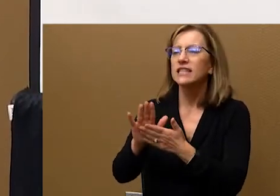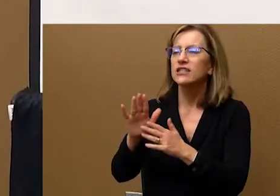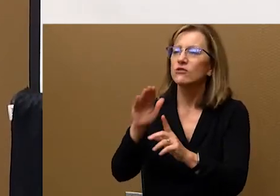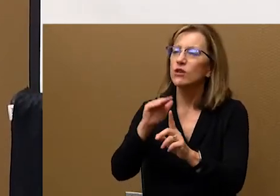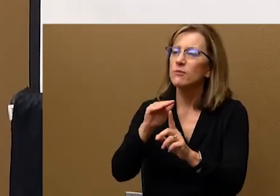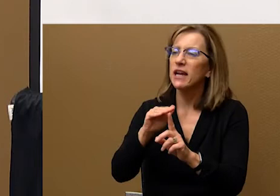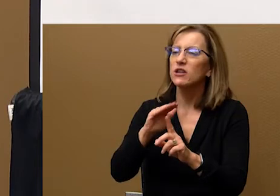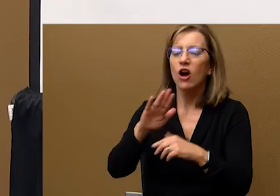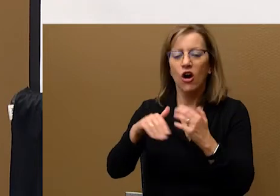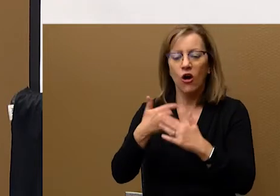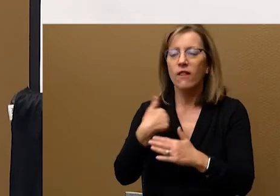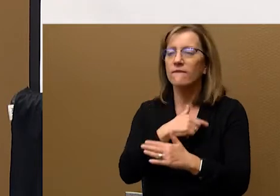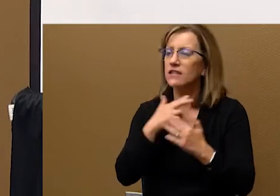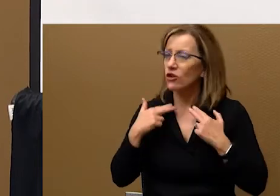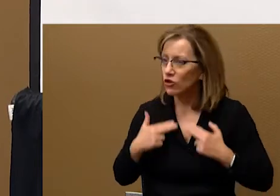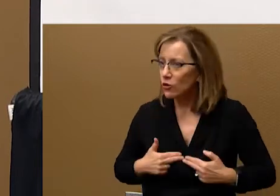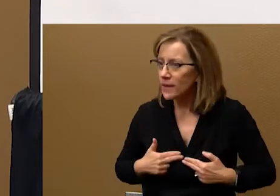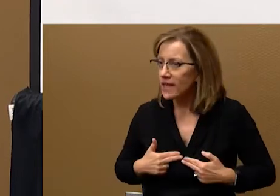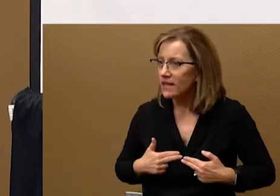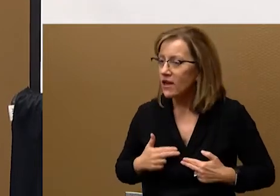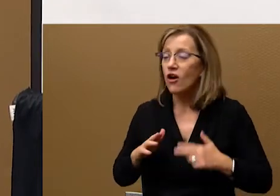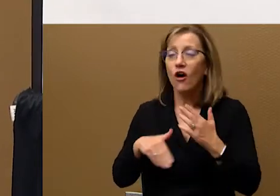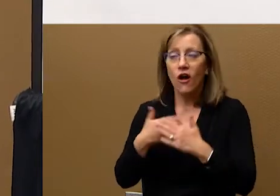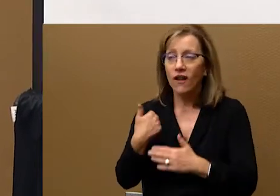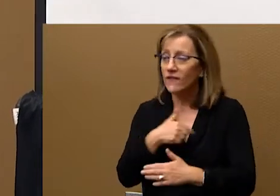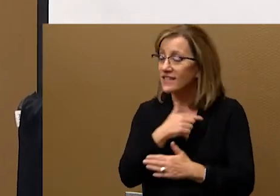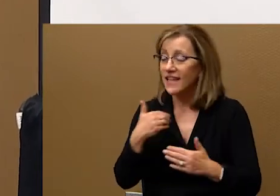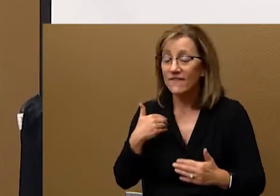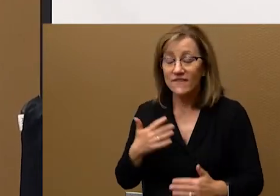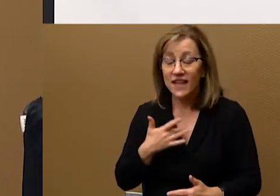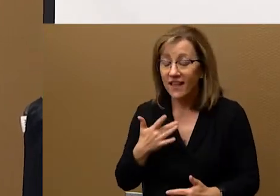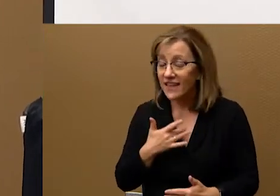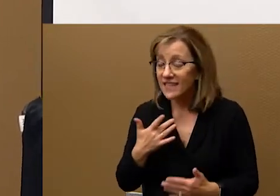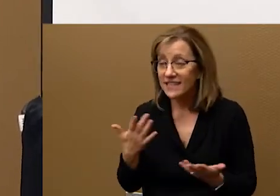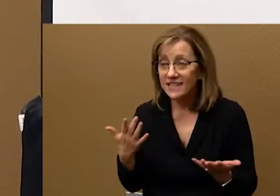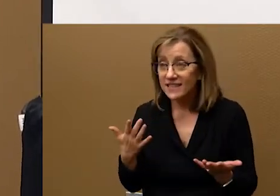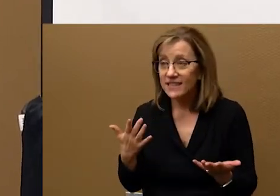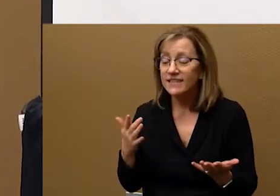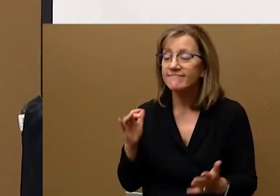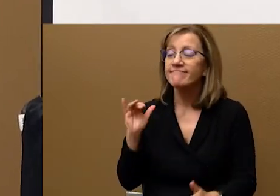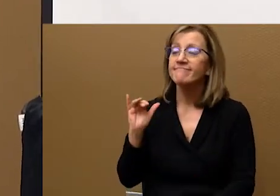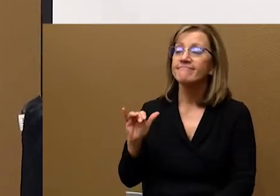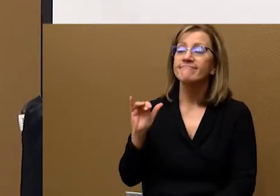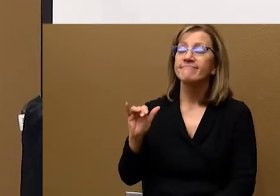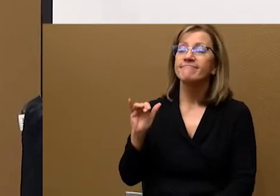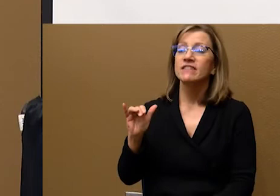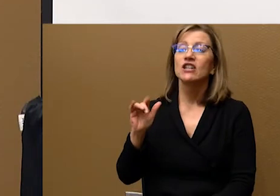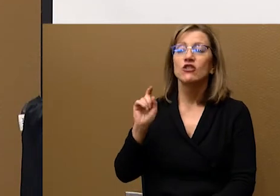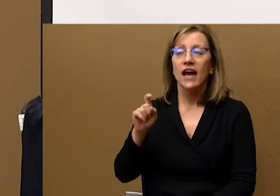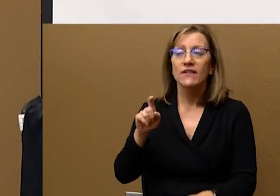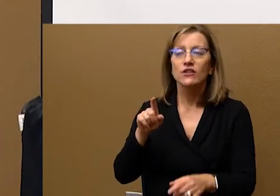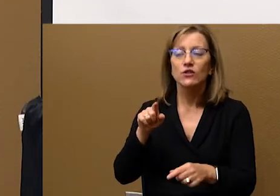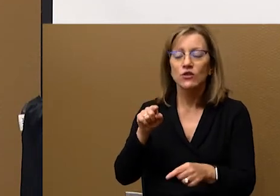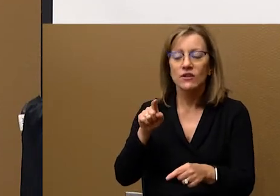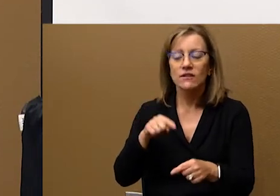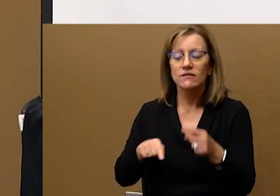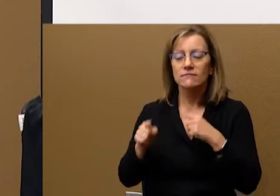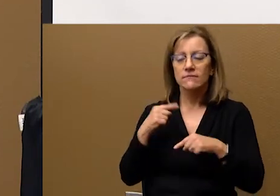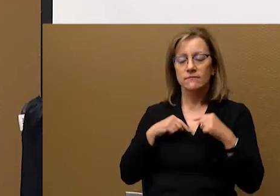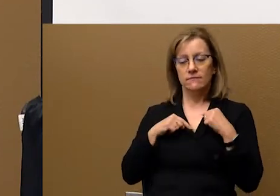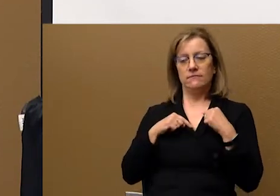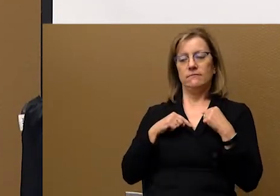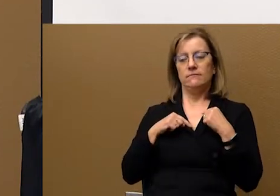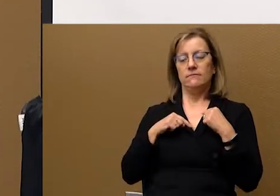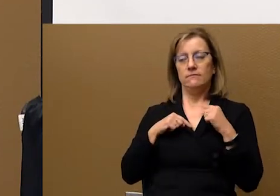this is a nice reminder that we're all human, we all have feelings, and makes you realize that you have to take